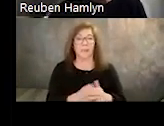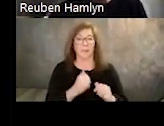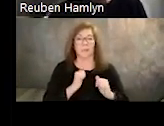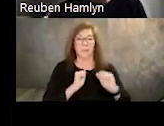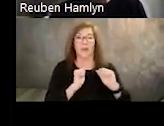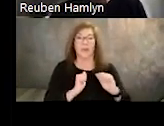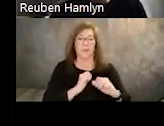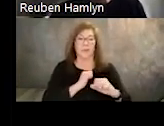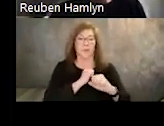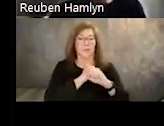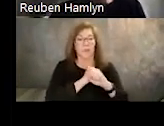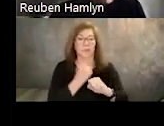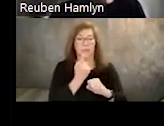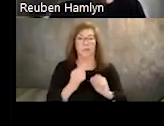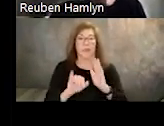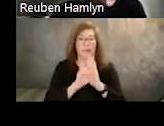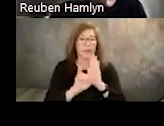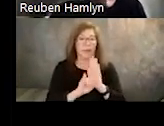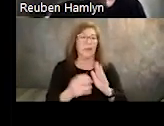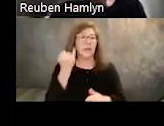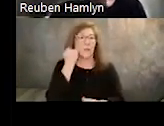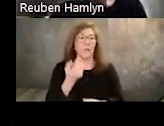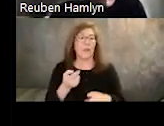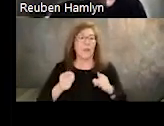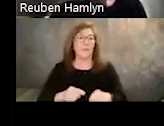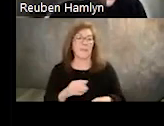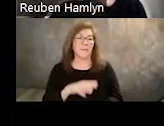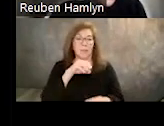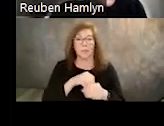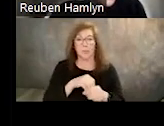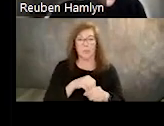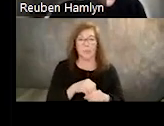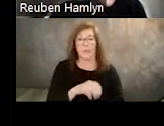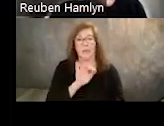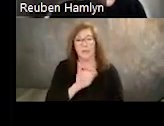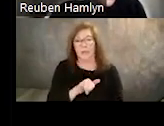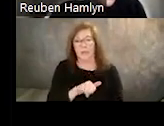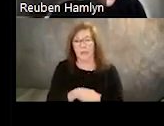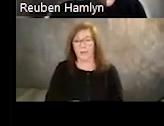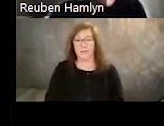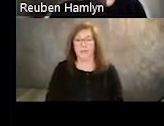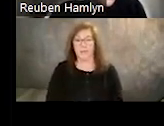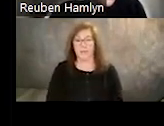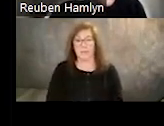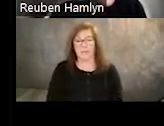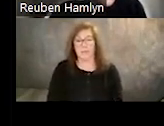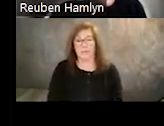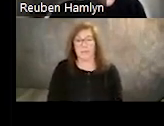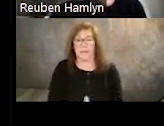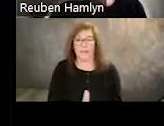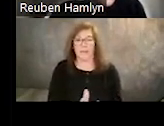someone's identity, what will happen if we input that blend,